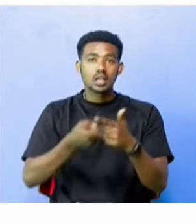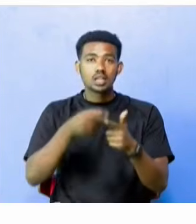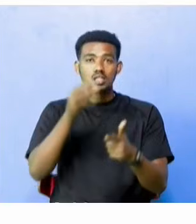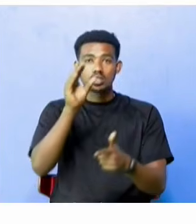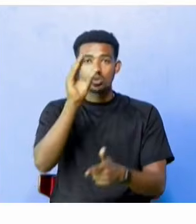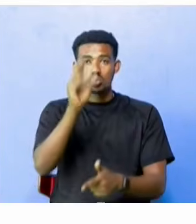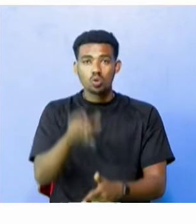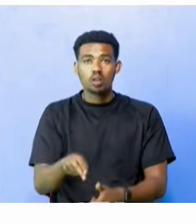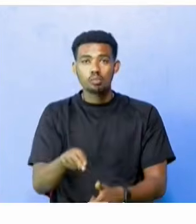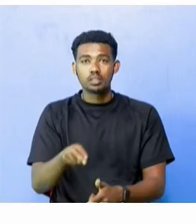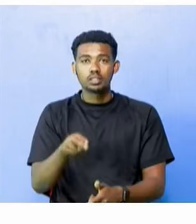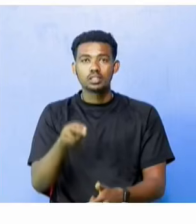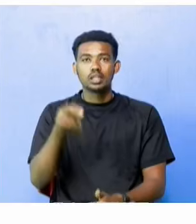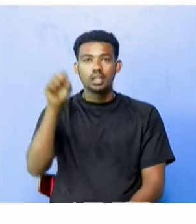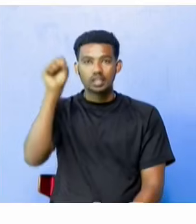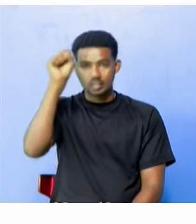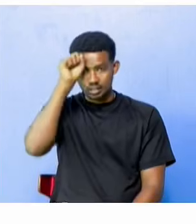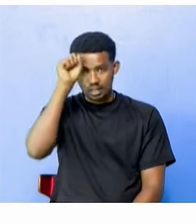is Said.